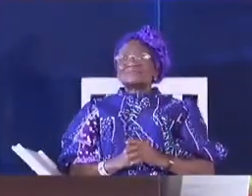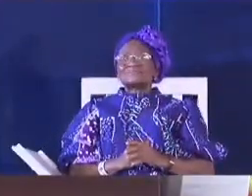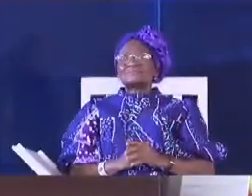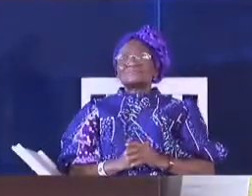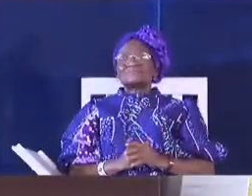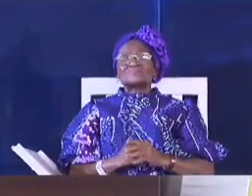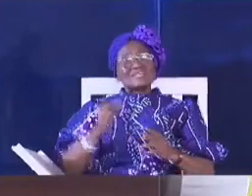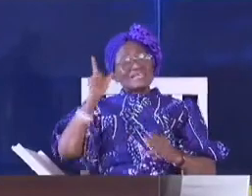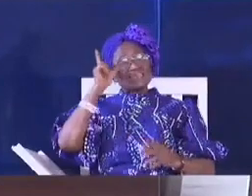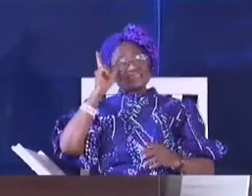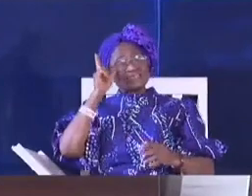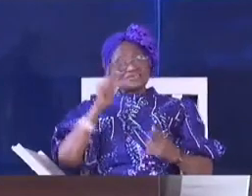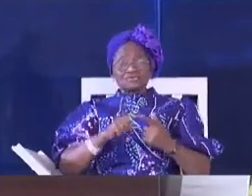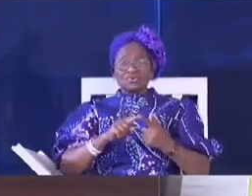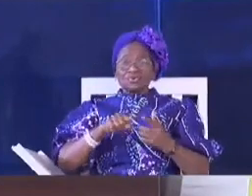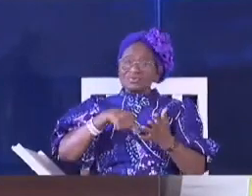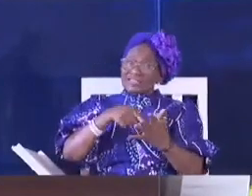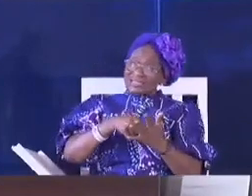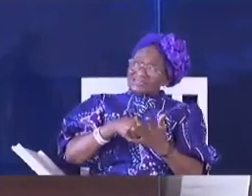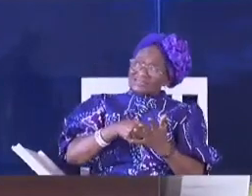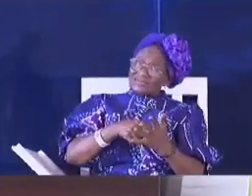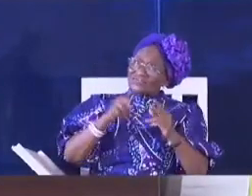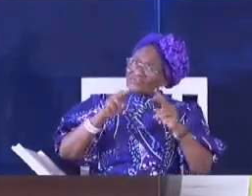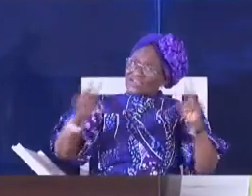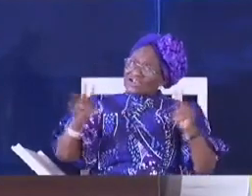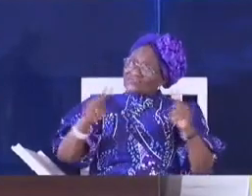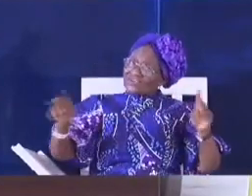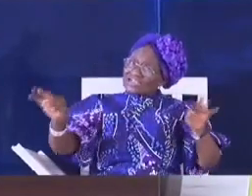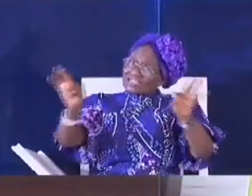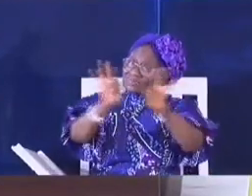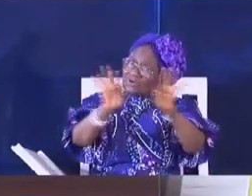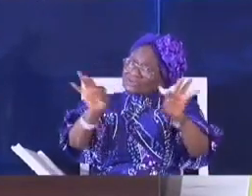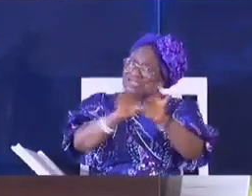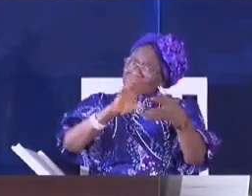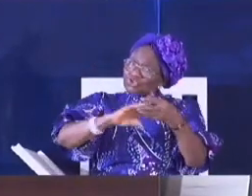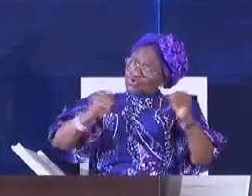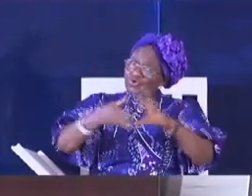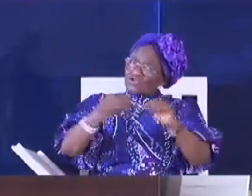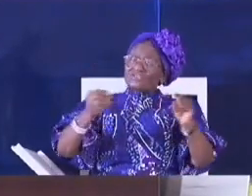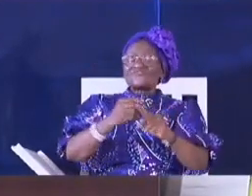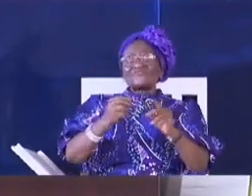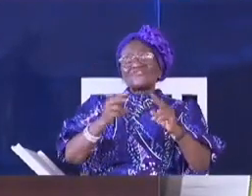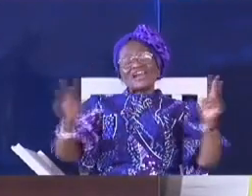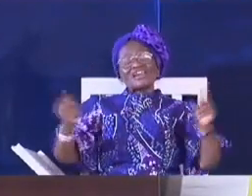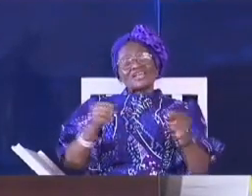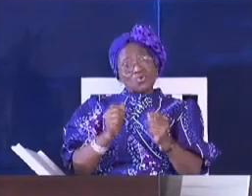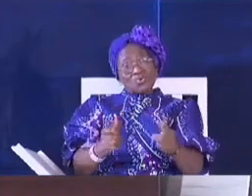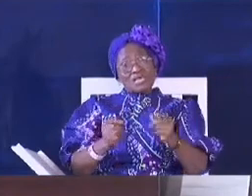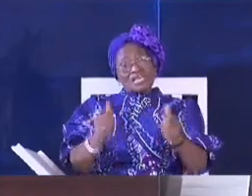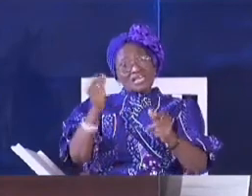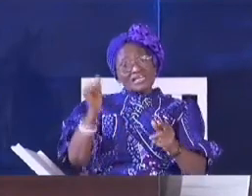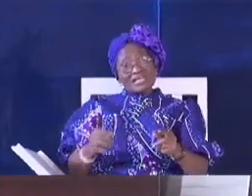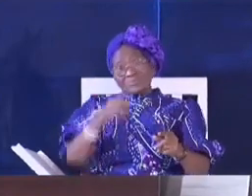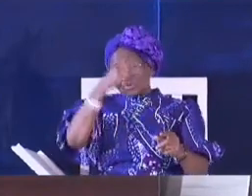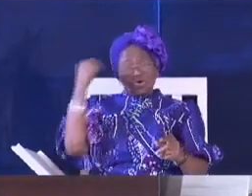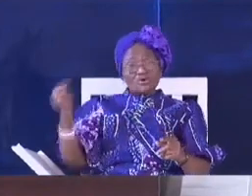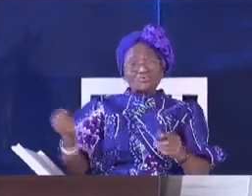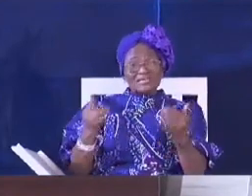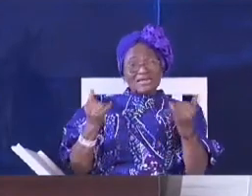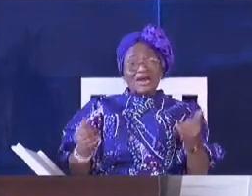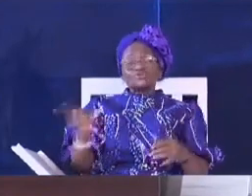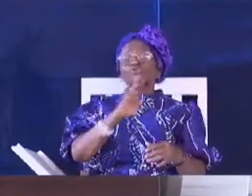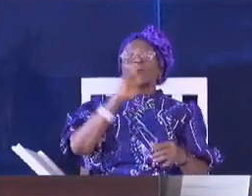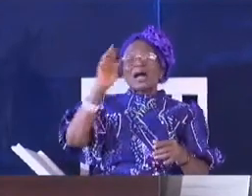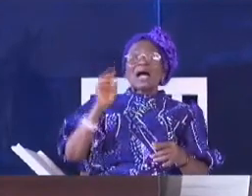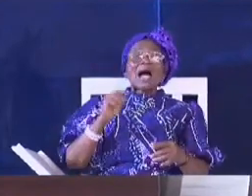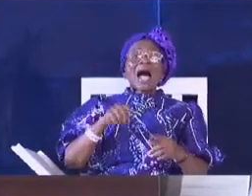Now listen to this very, very important story very quickly. Because now you're about to decree